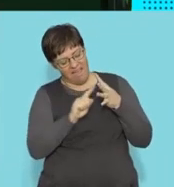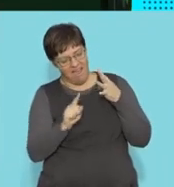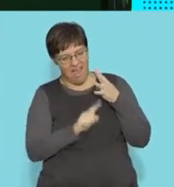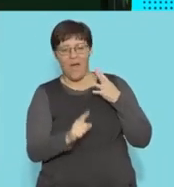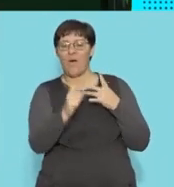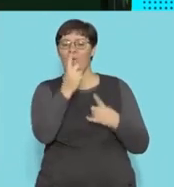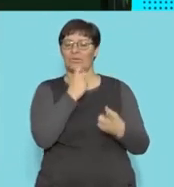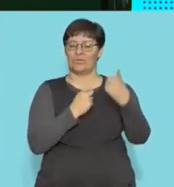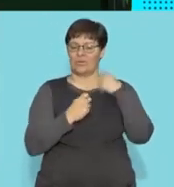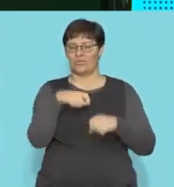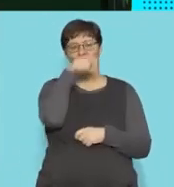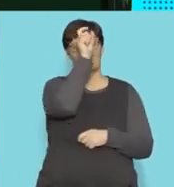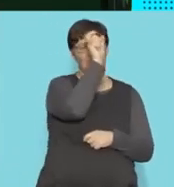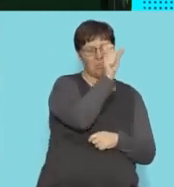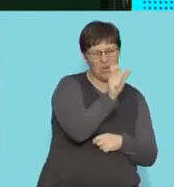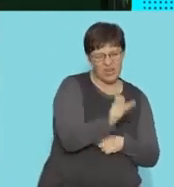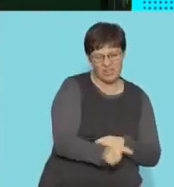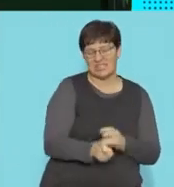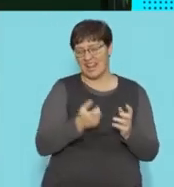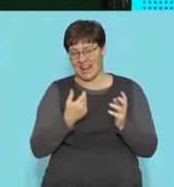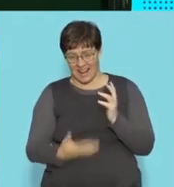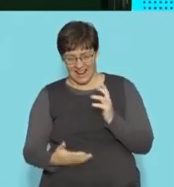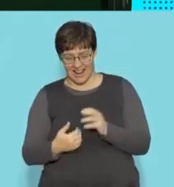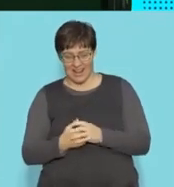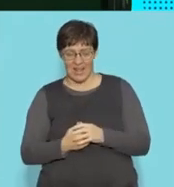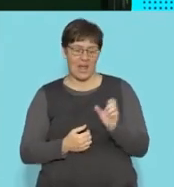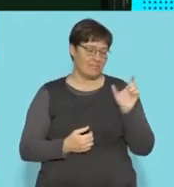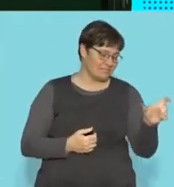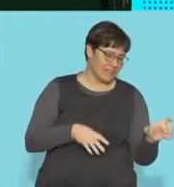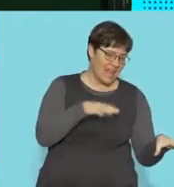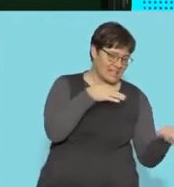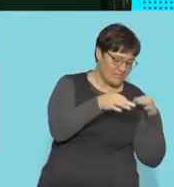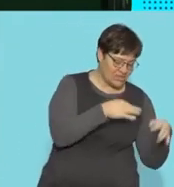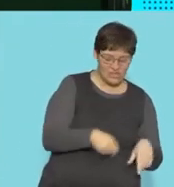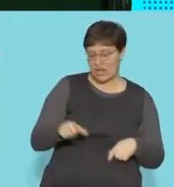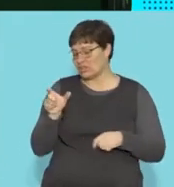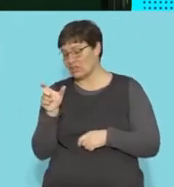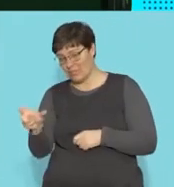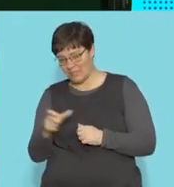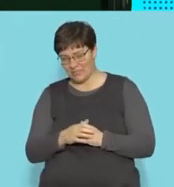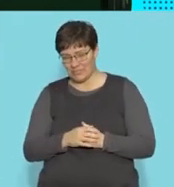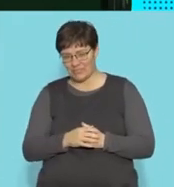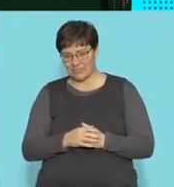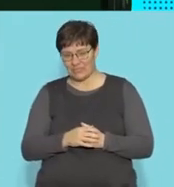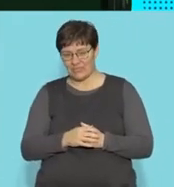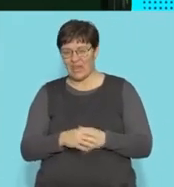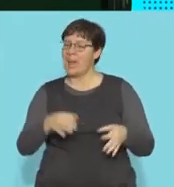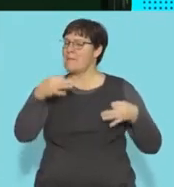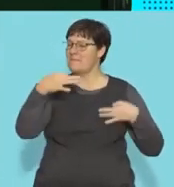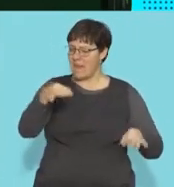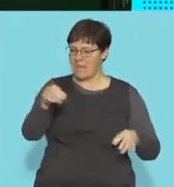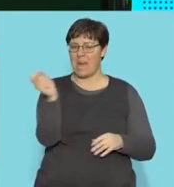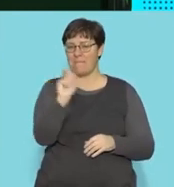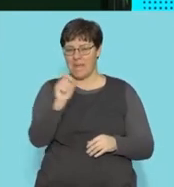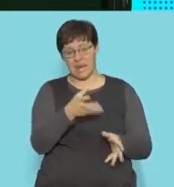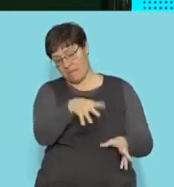kinds of terminology questions, definition and term. Why don't you get a piece of paper and a